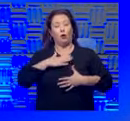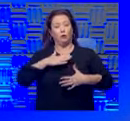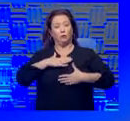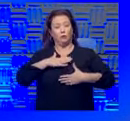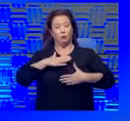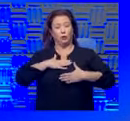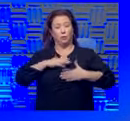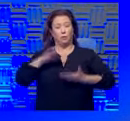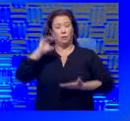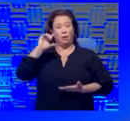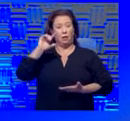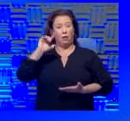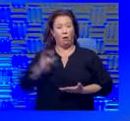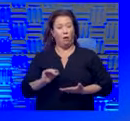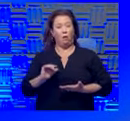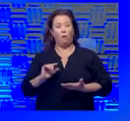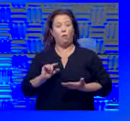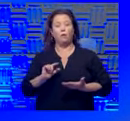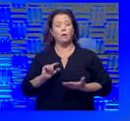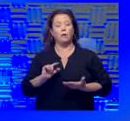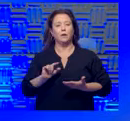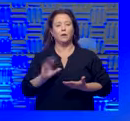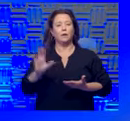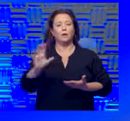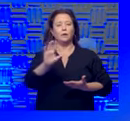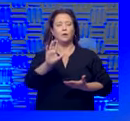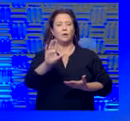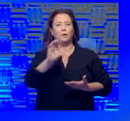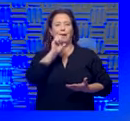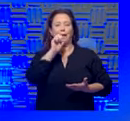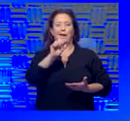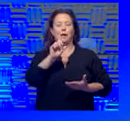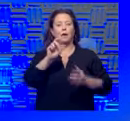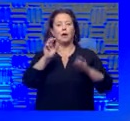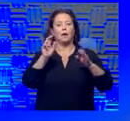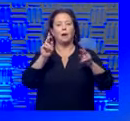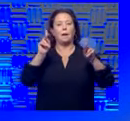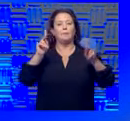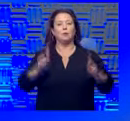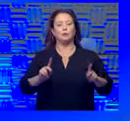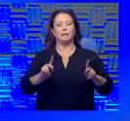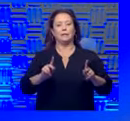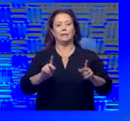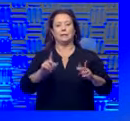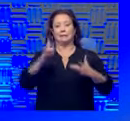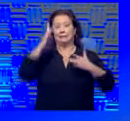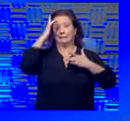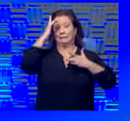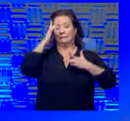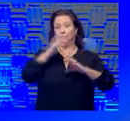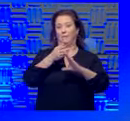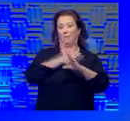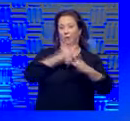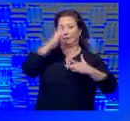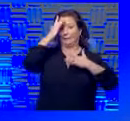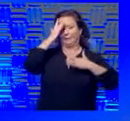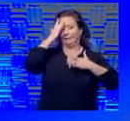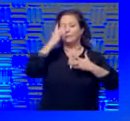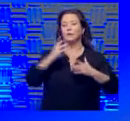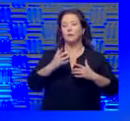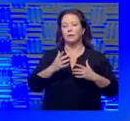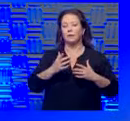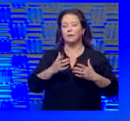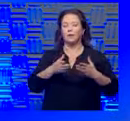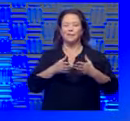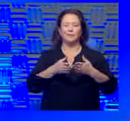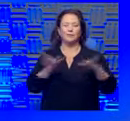was that low, you probably would not be one of those people who are the asymptomatic group. Overall, I don't have